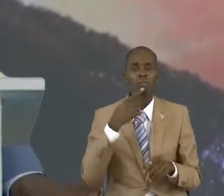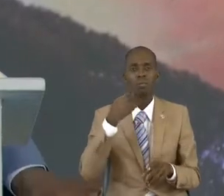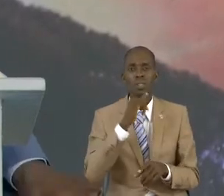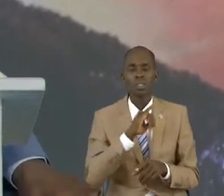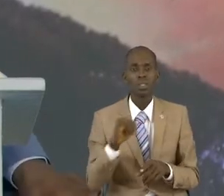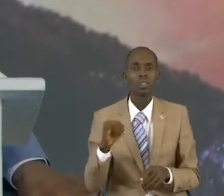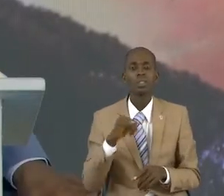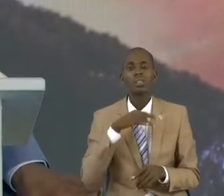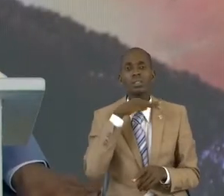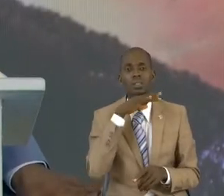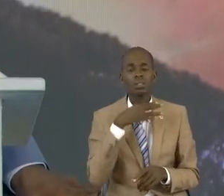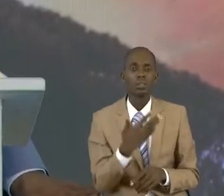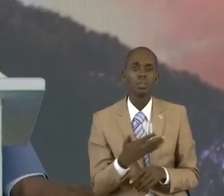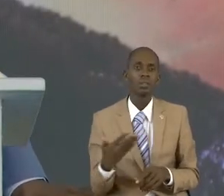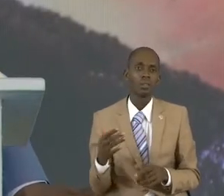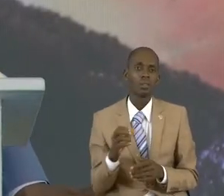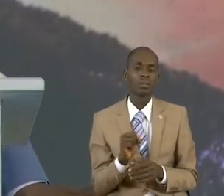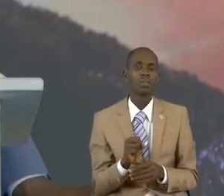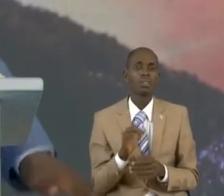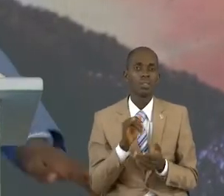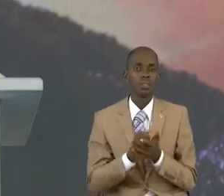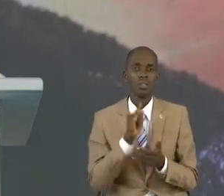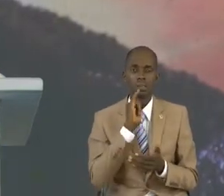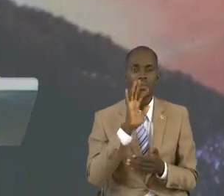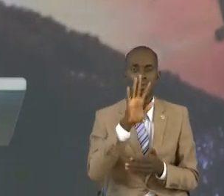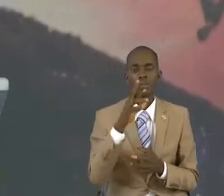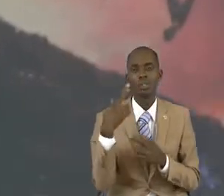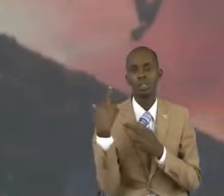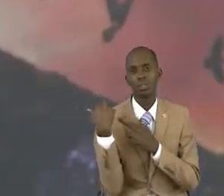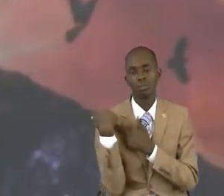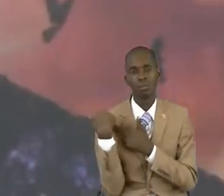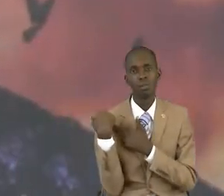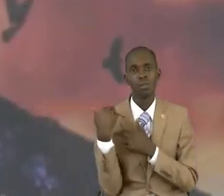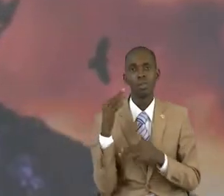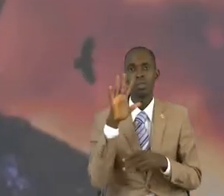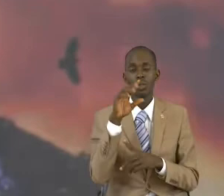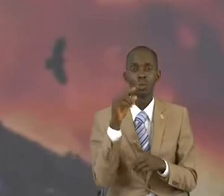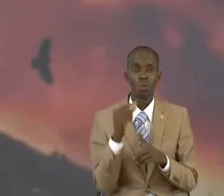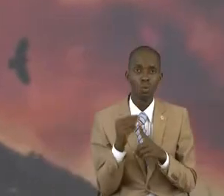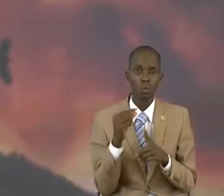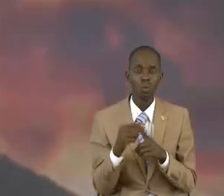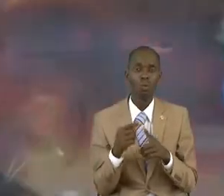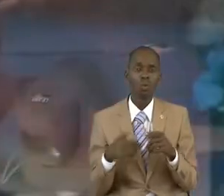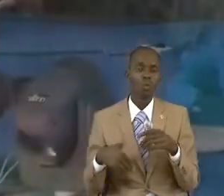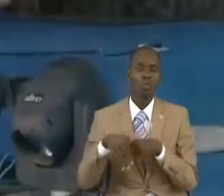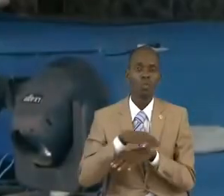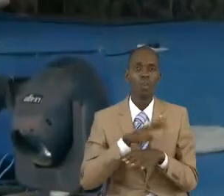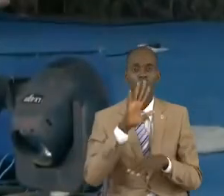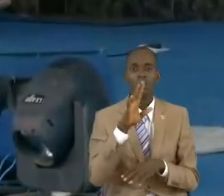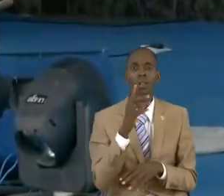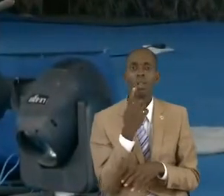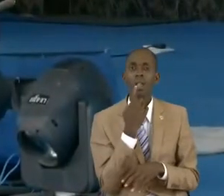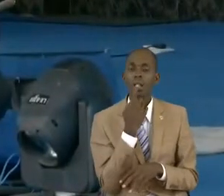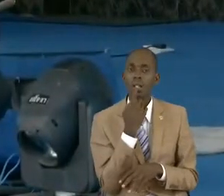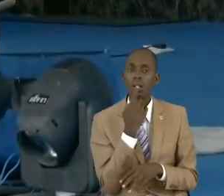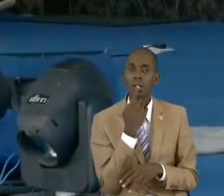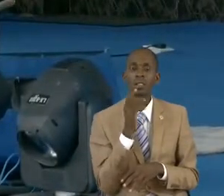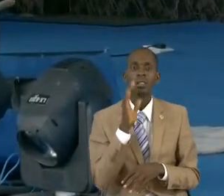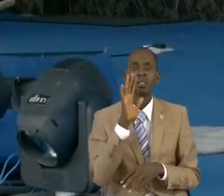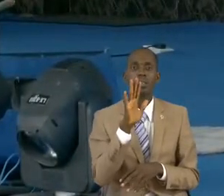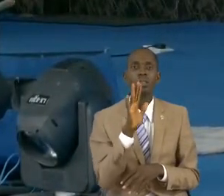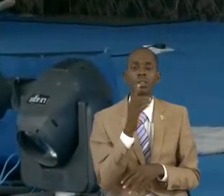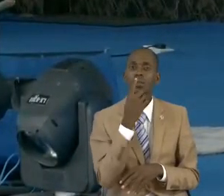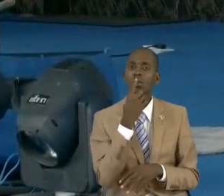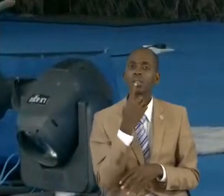guile. That's your responsibility. You'll watch over your tongue, your lips,